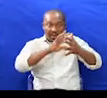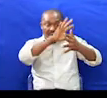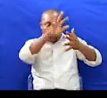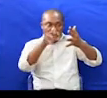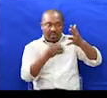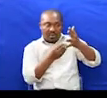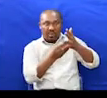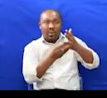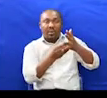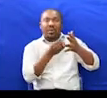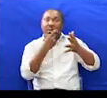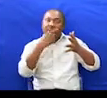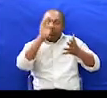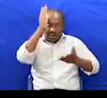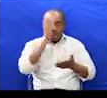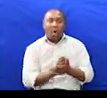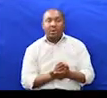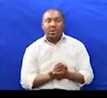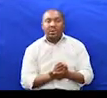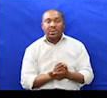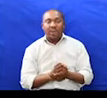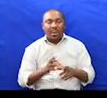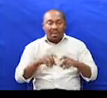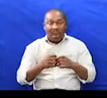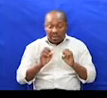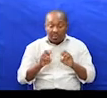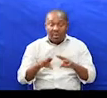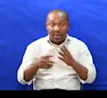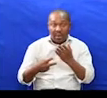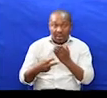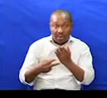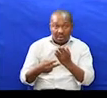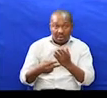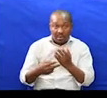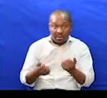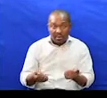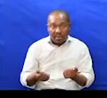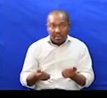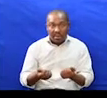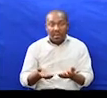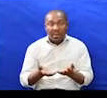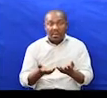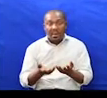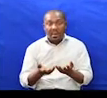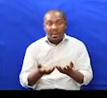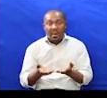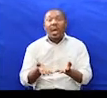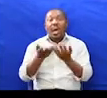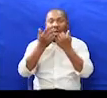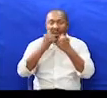correct. However, the modern technology came to do